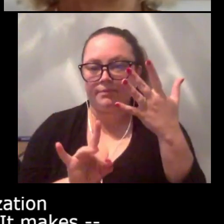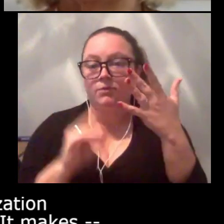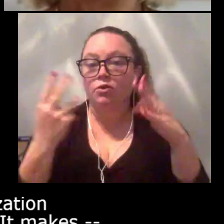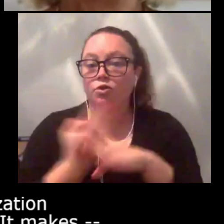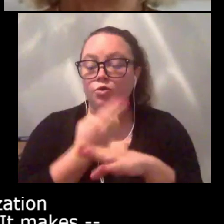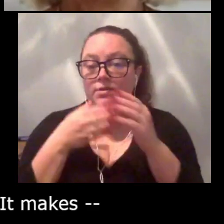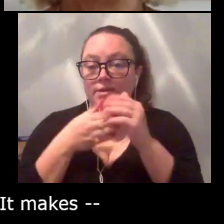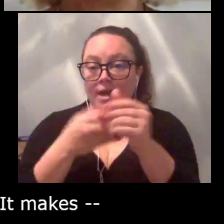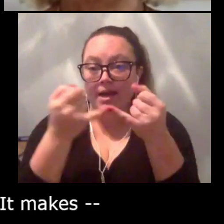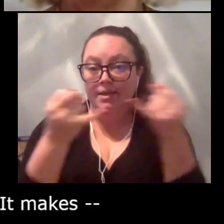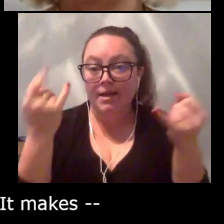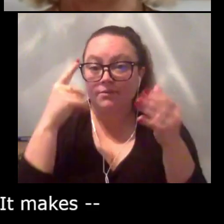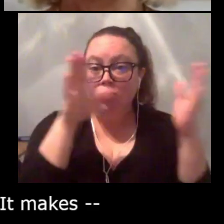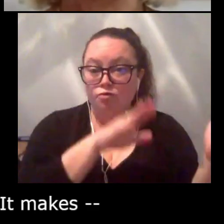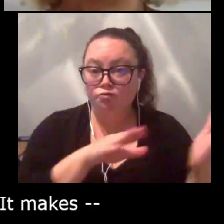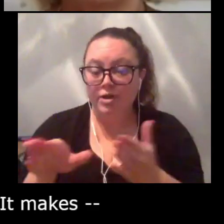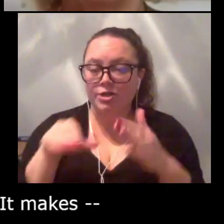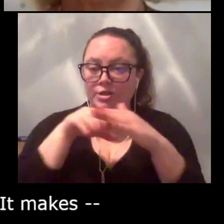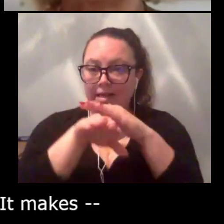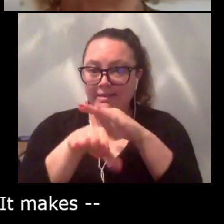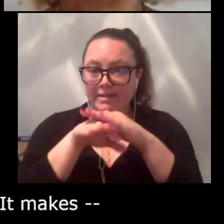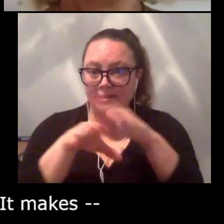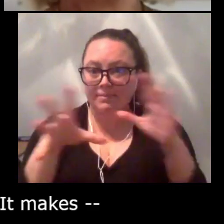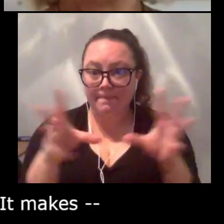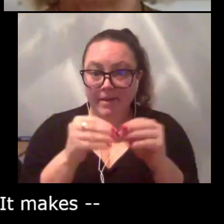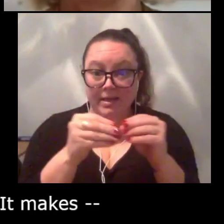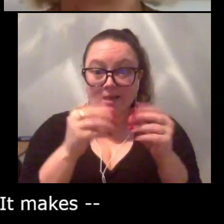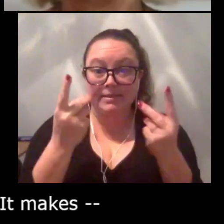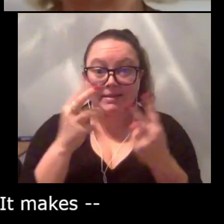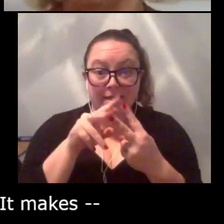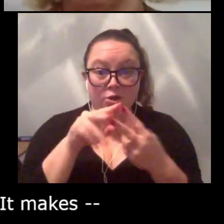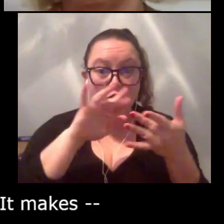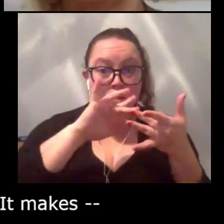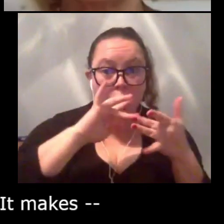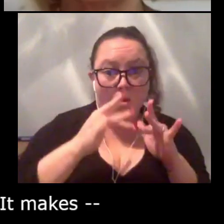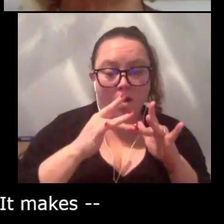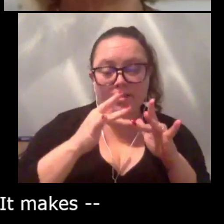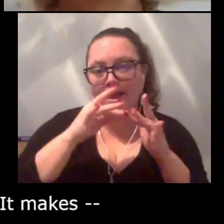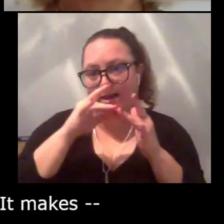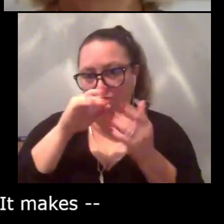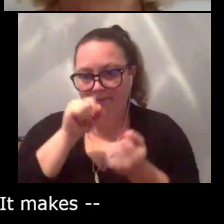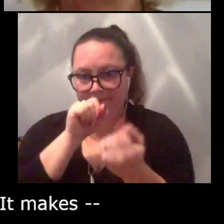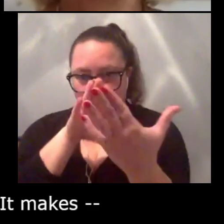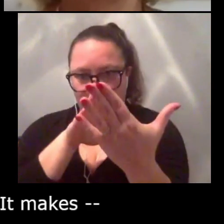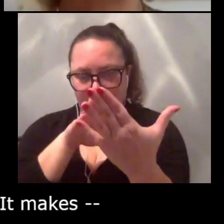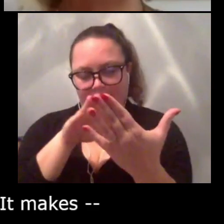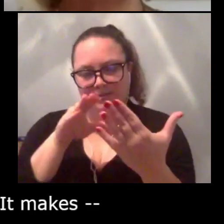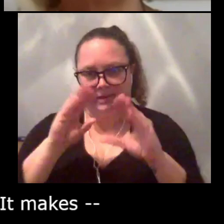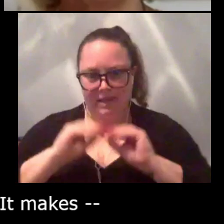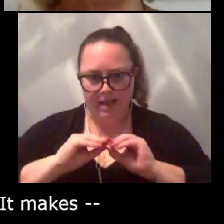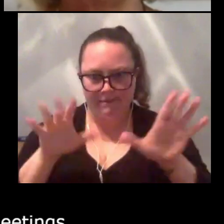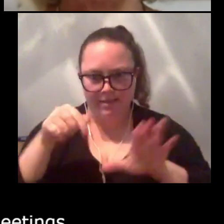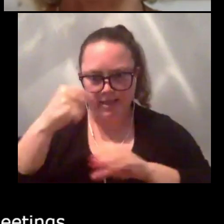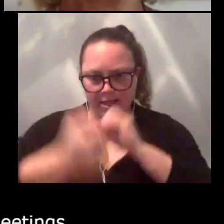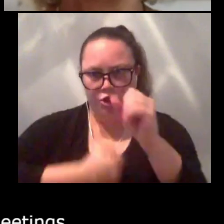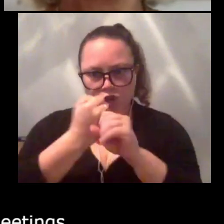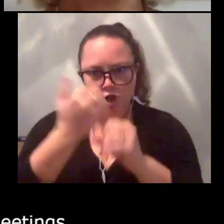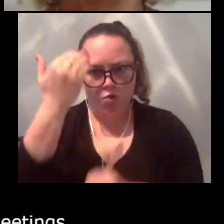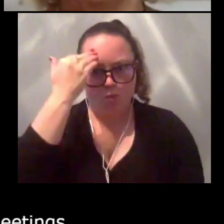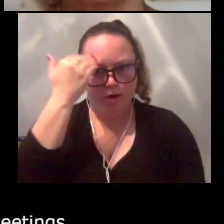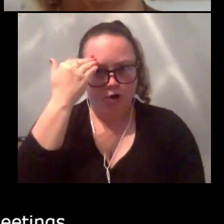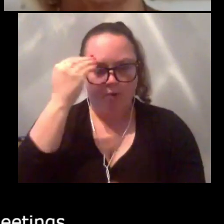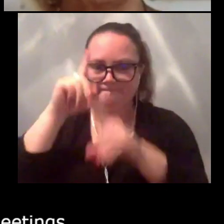guidelines for arranging accessible meetings, online or face-to-face. This year, we know we've been using online